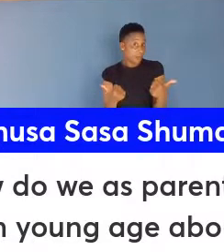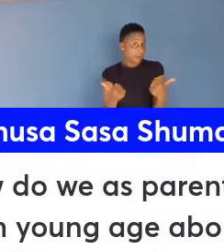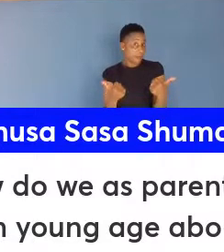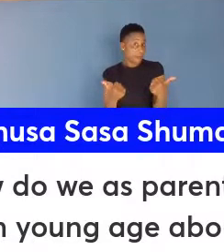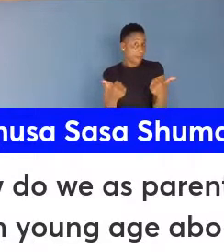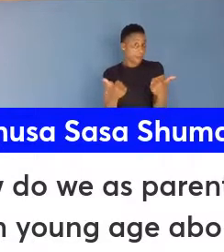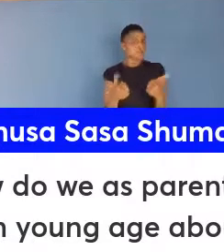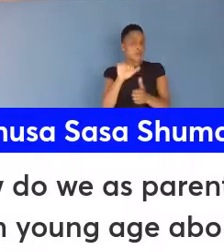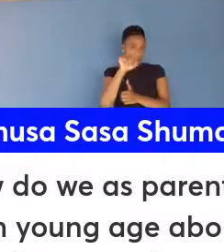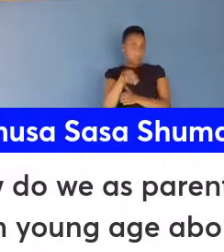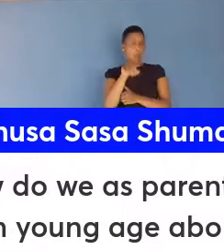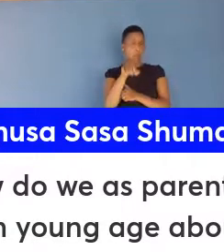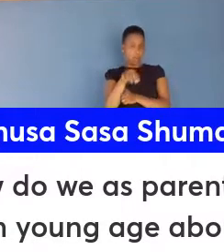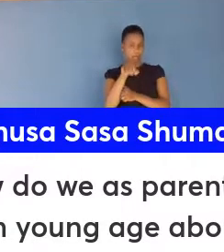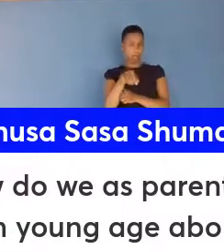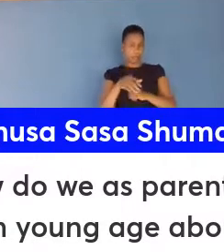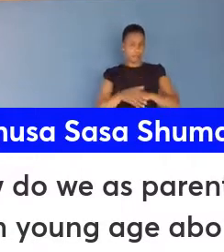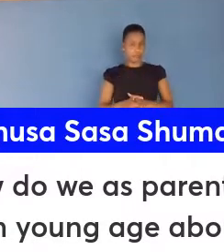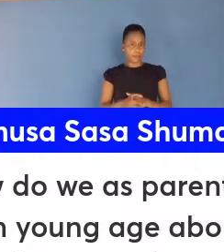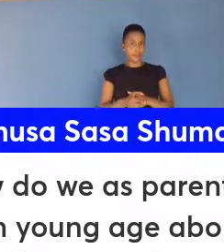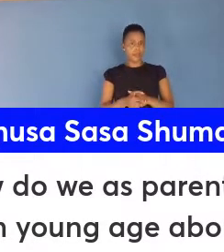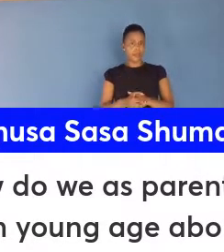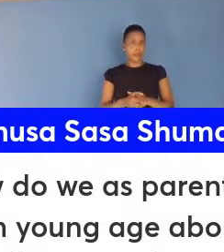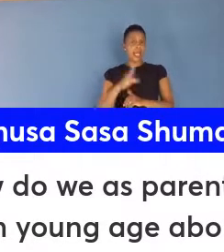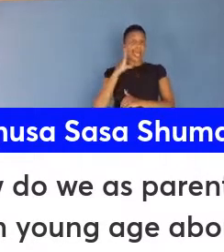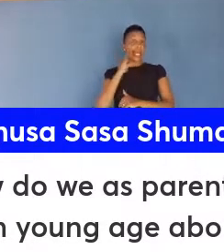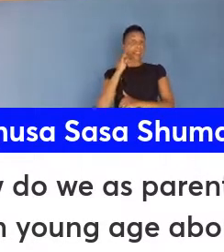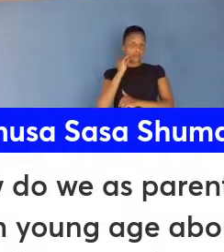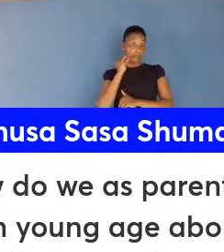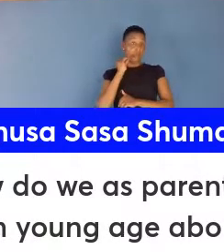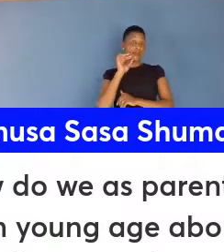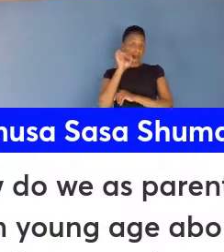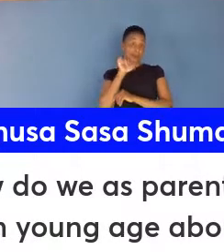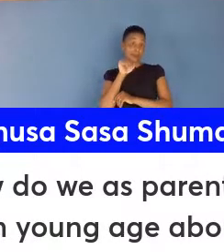Yes. They experience